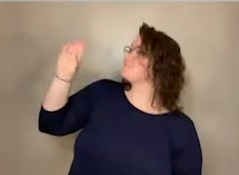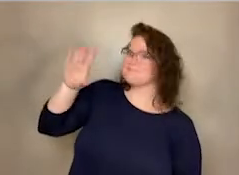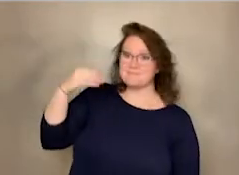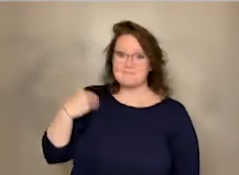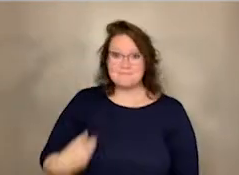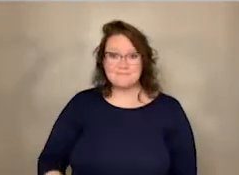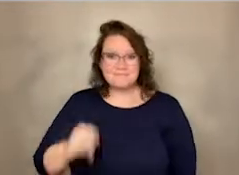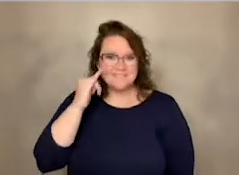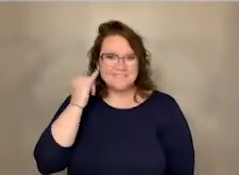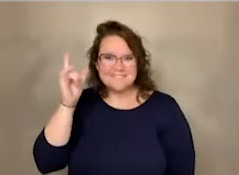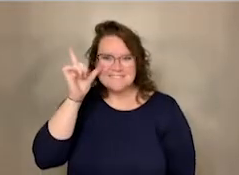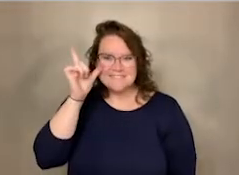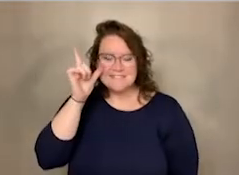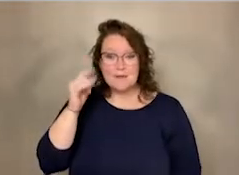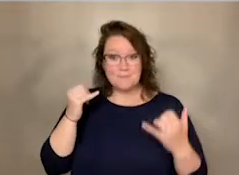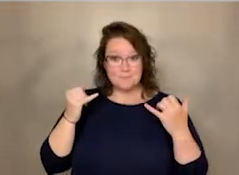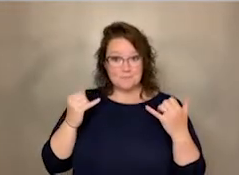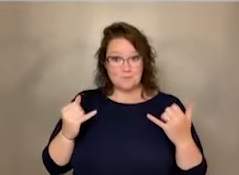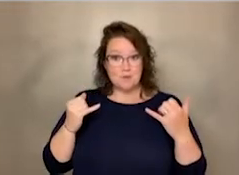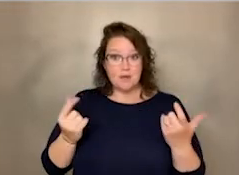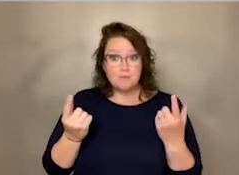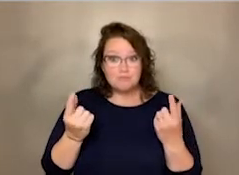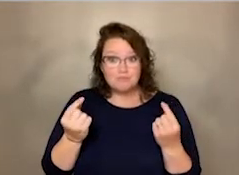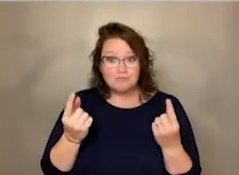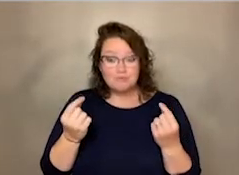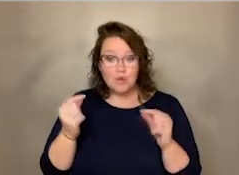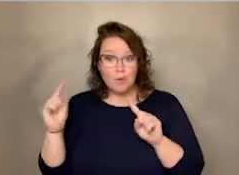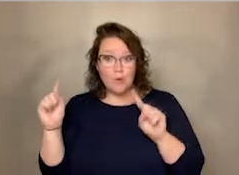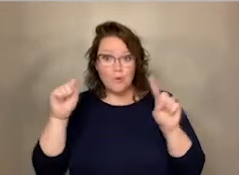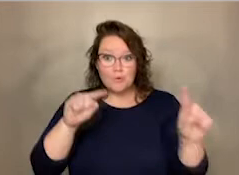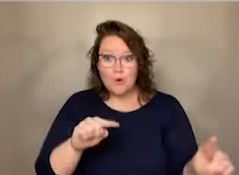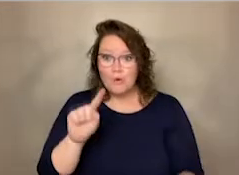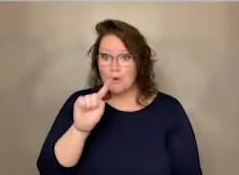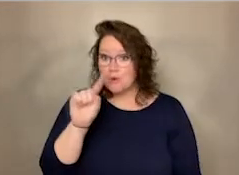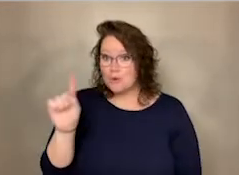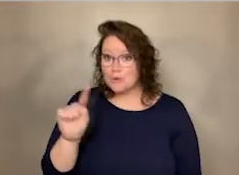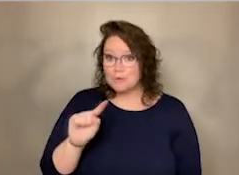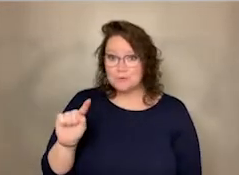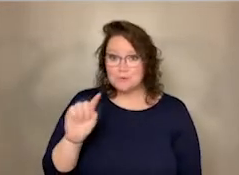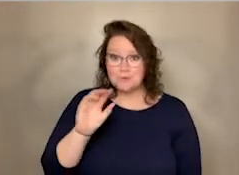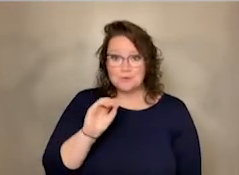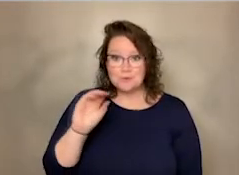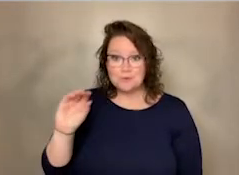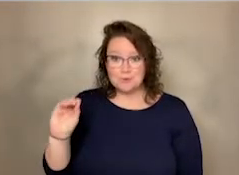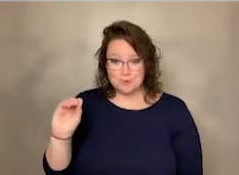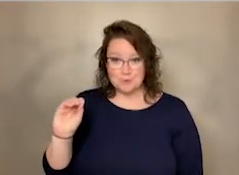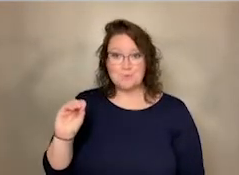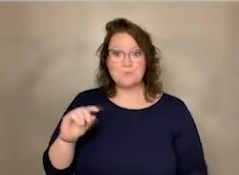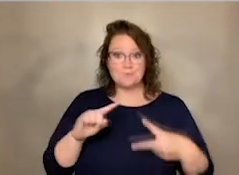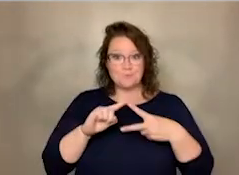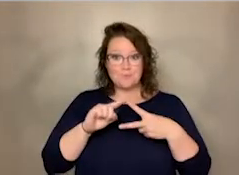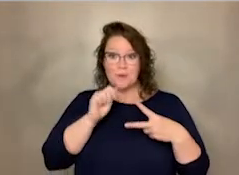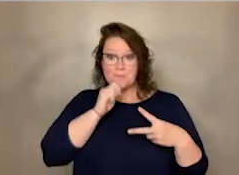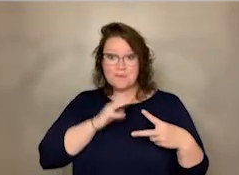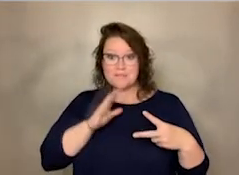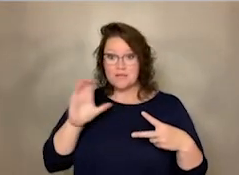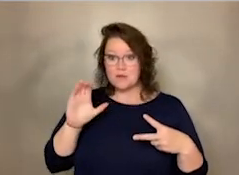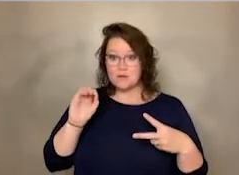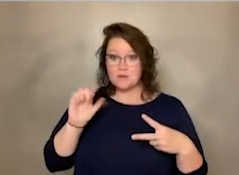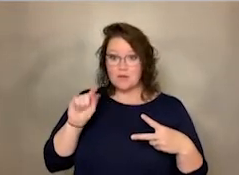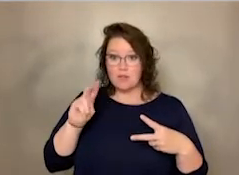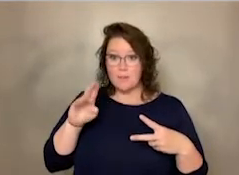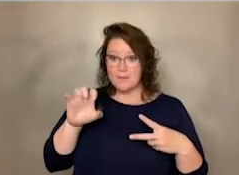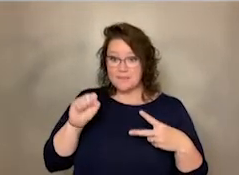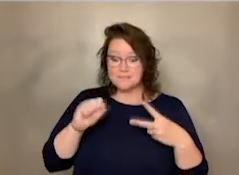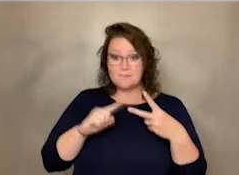Jessica. For today's episode, we are going to be visiting the zoo. We have got LaTanja Columbus and Monica Memrick,